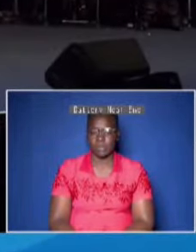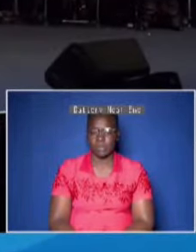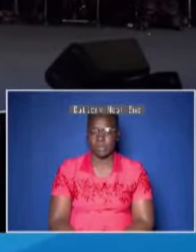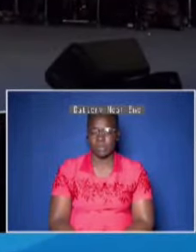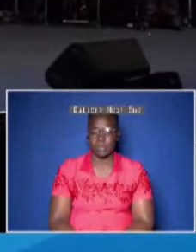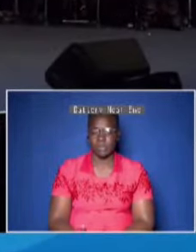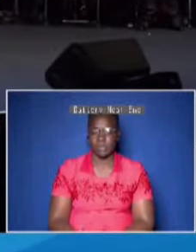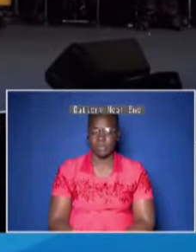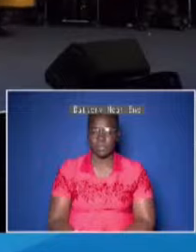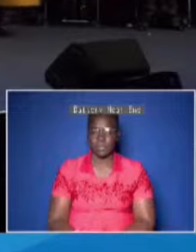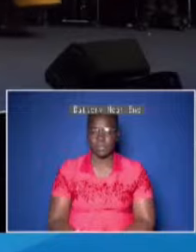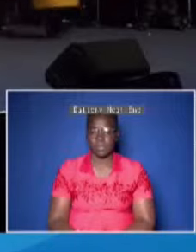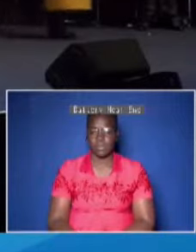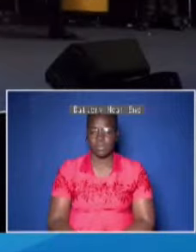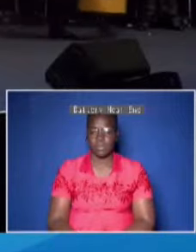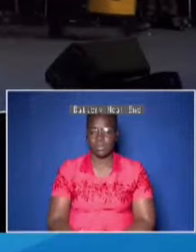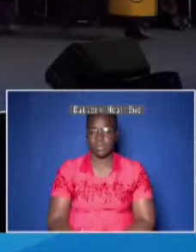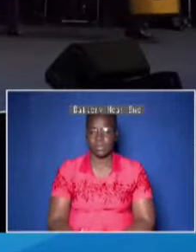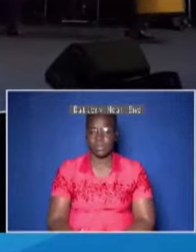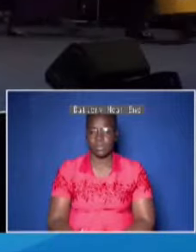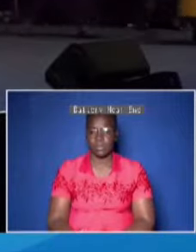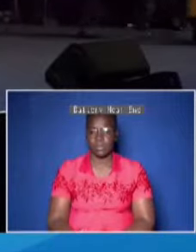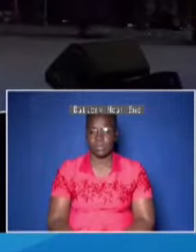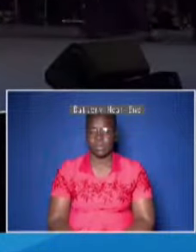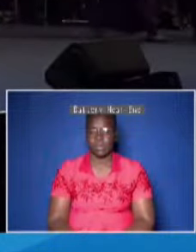come come this way